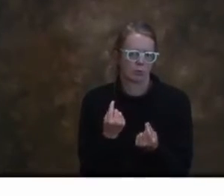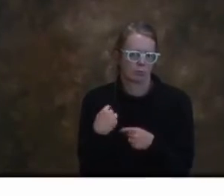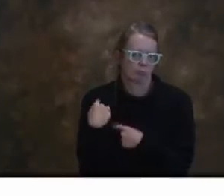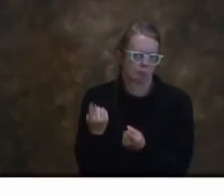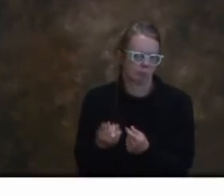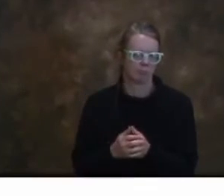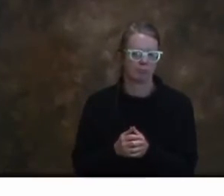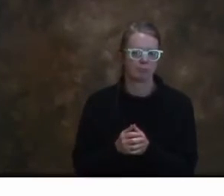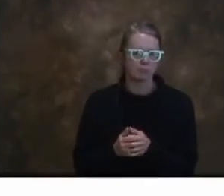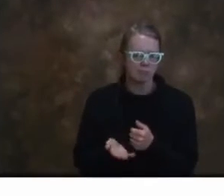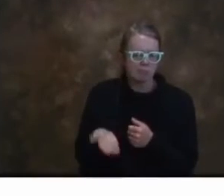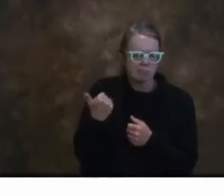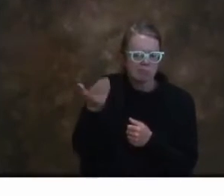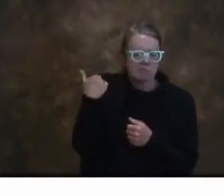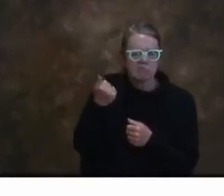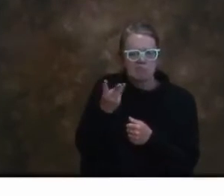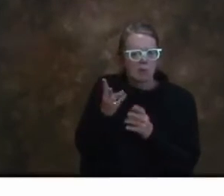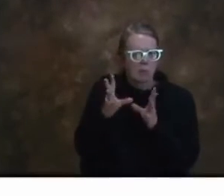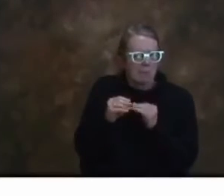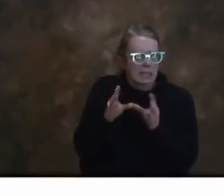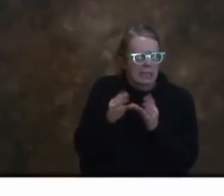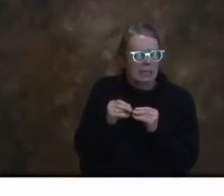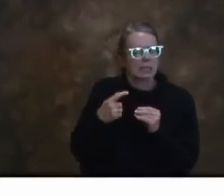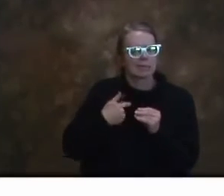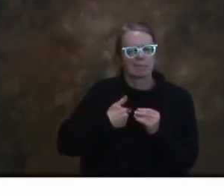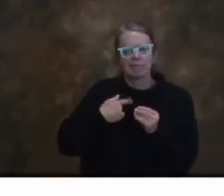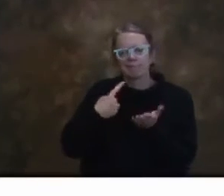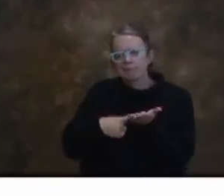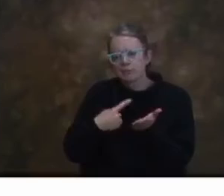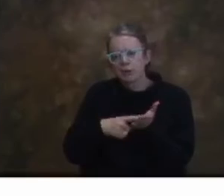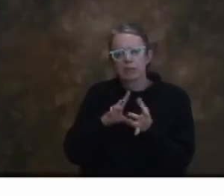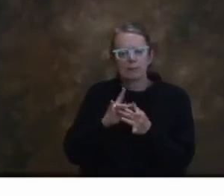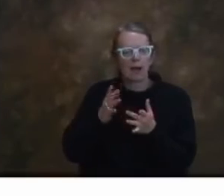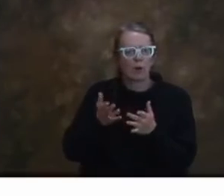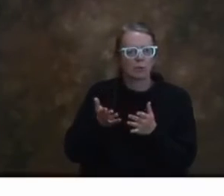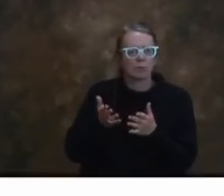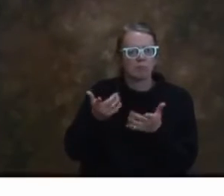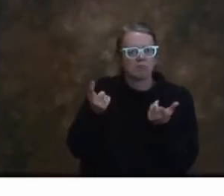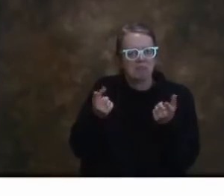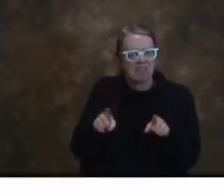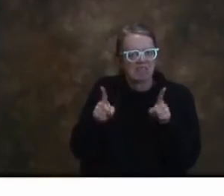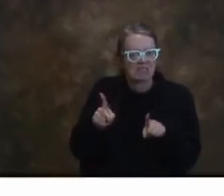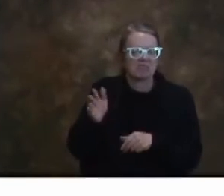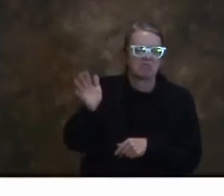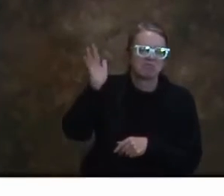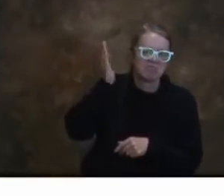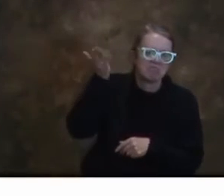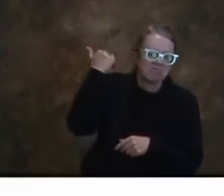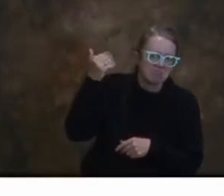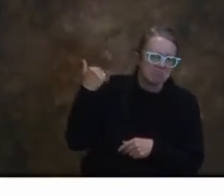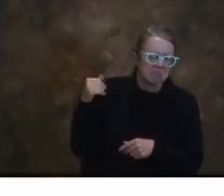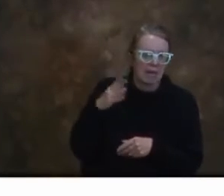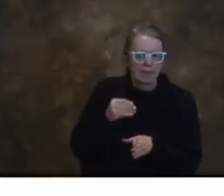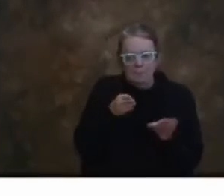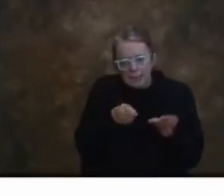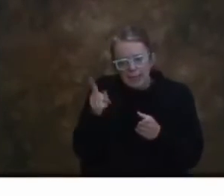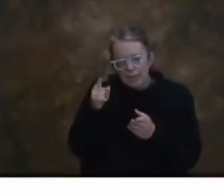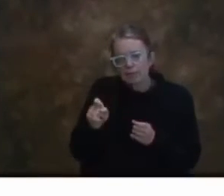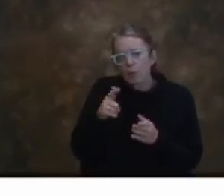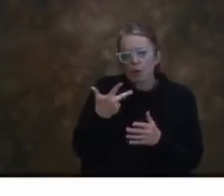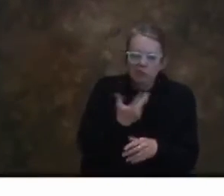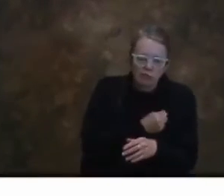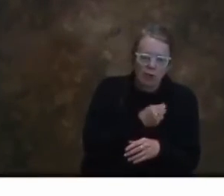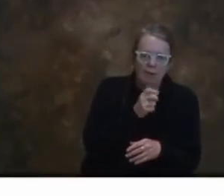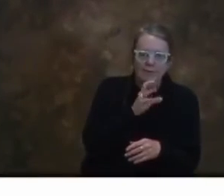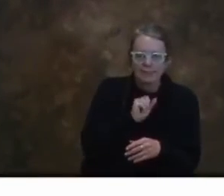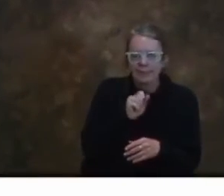meetings, we spent a lot of time covering all of our past events and the planning for 5 to 11-year-olds, so I'm not going to go through all of that